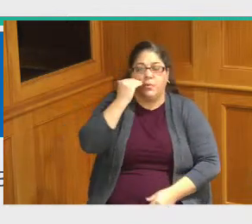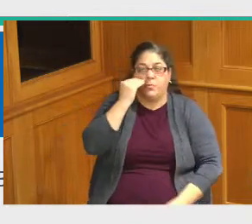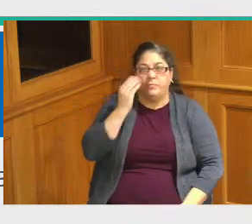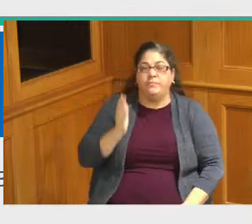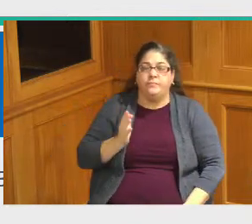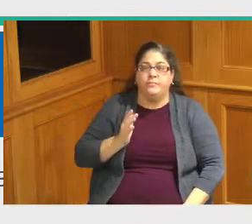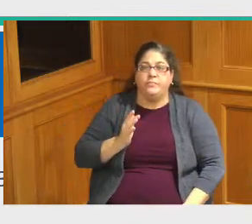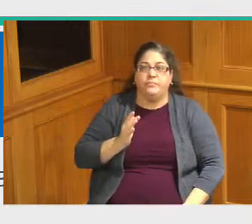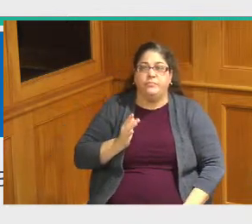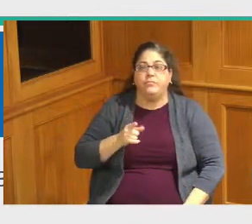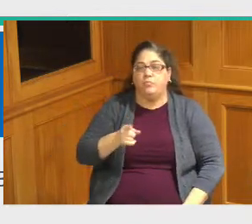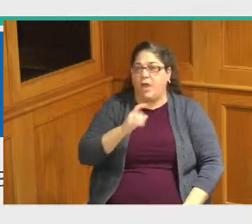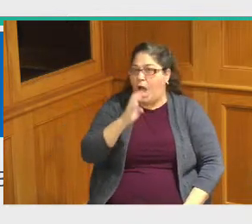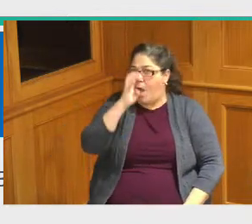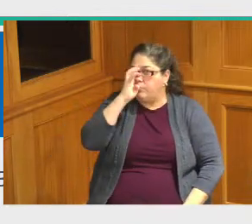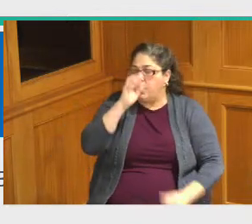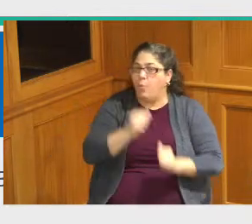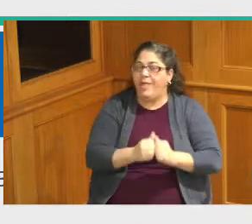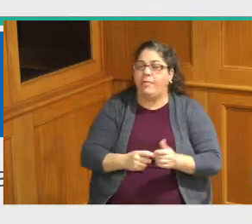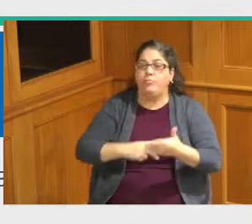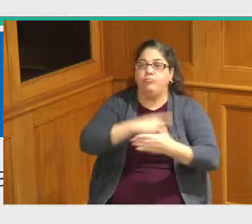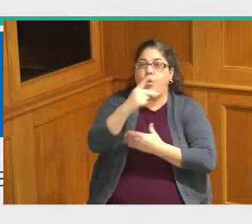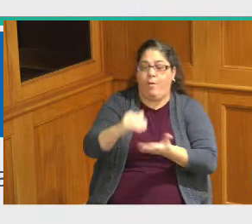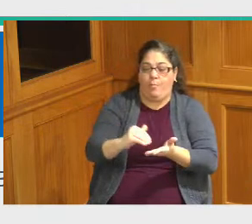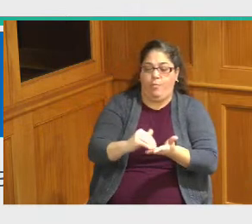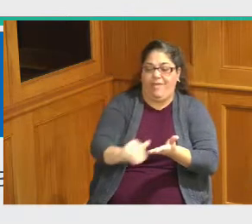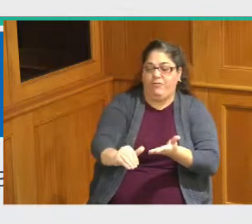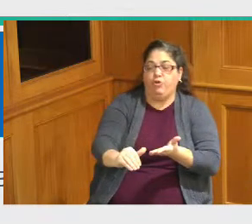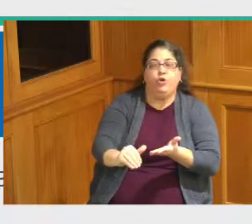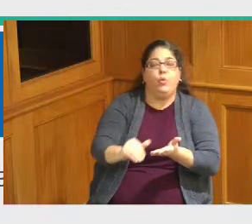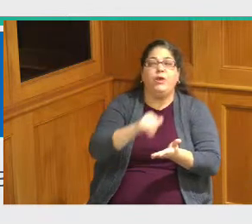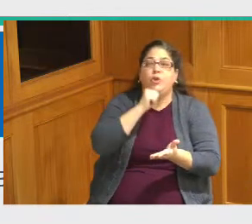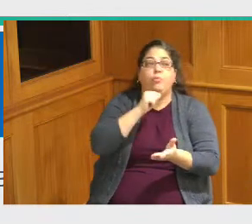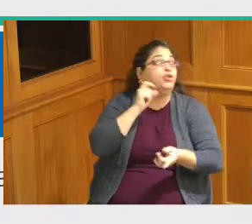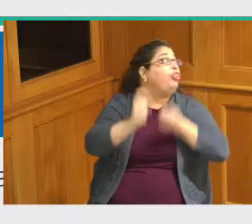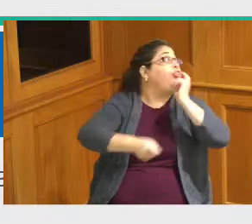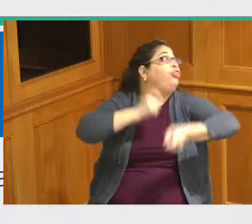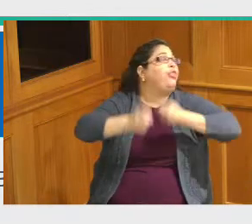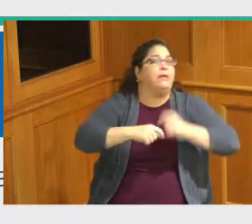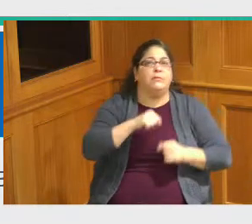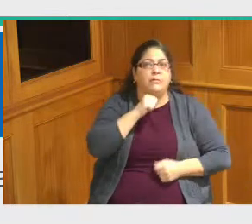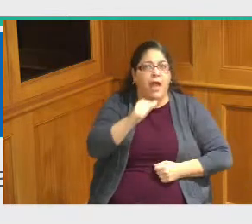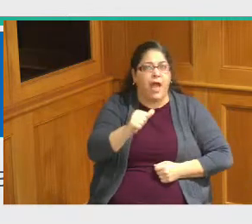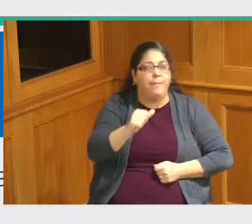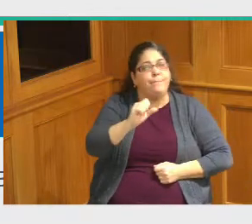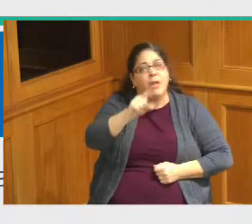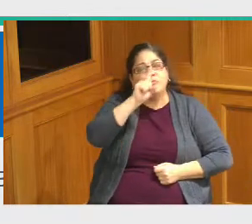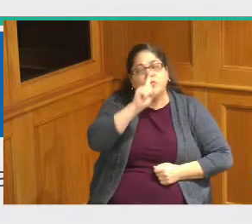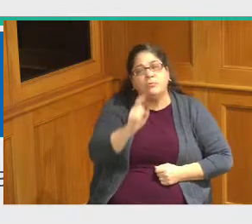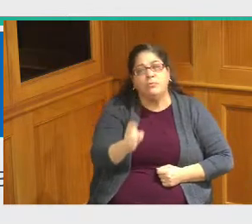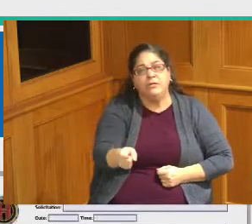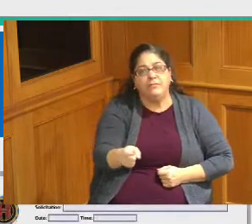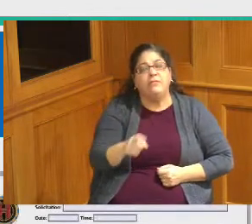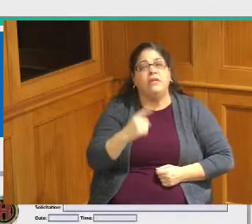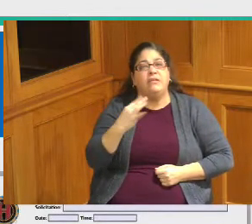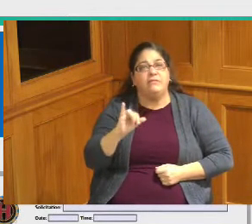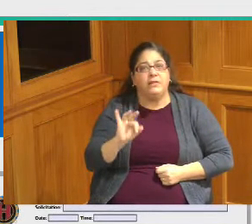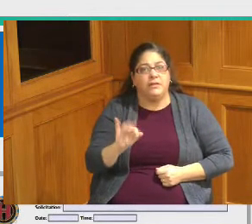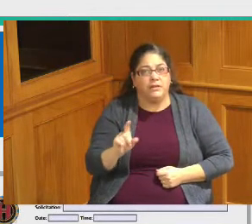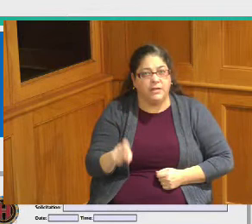we're very strict on program waivers. We just don't give them out willy-nilly. To make sure that they're making true efforts to do it.